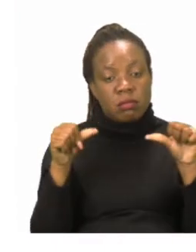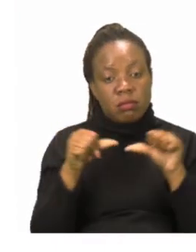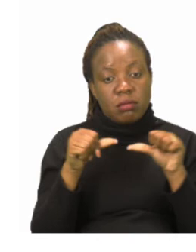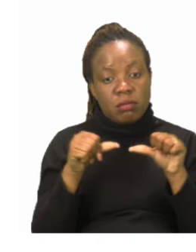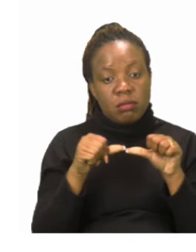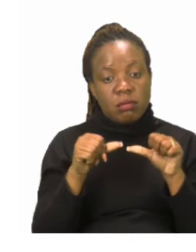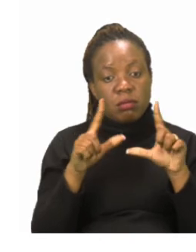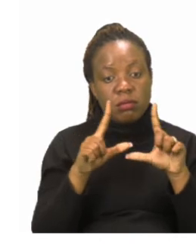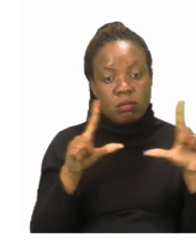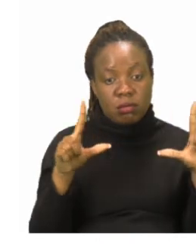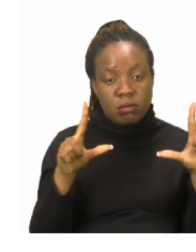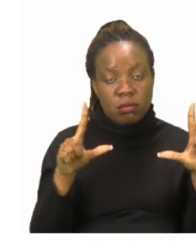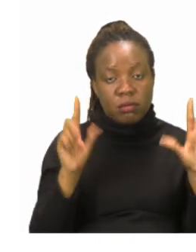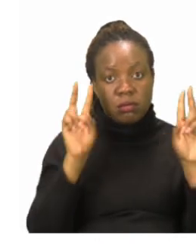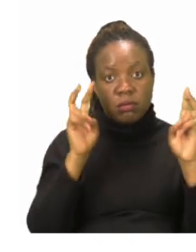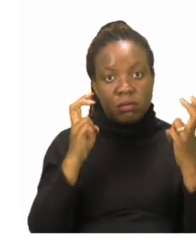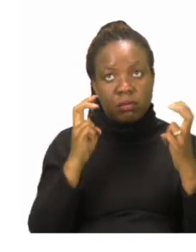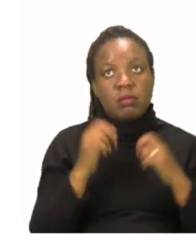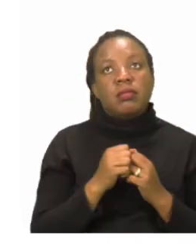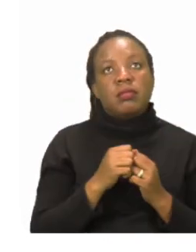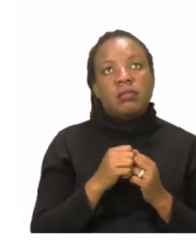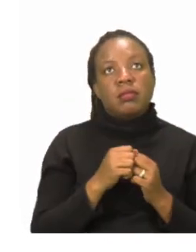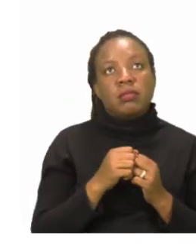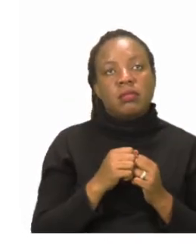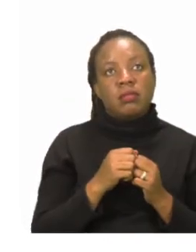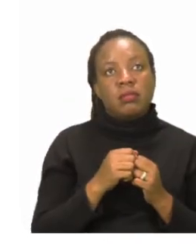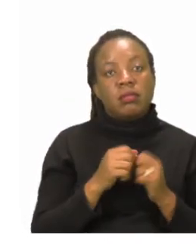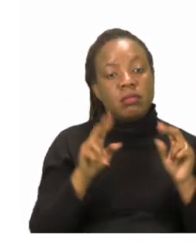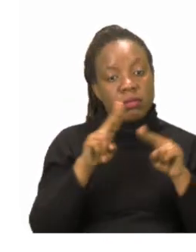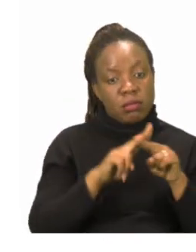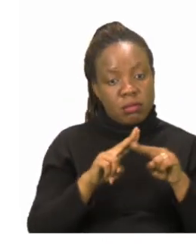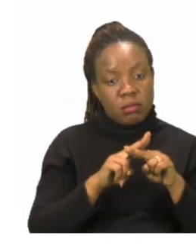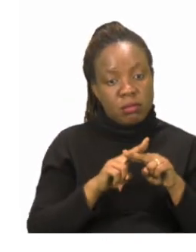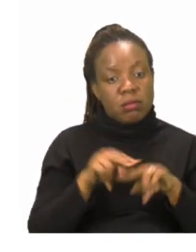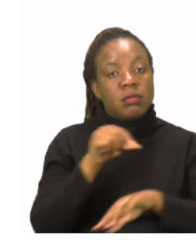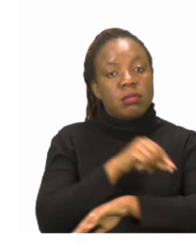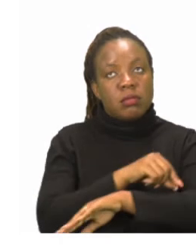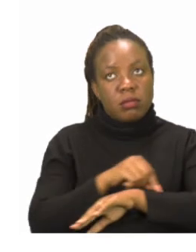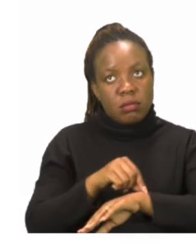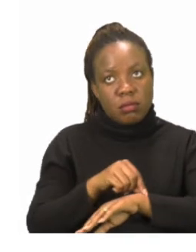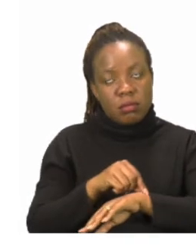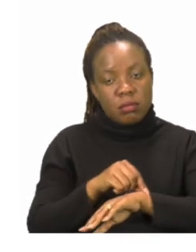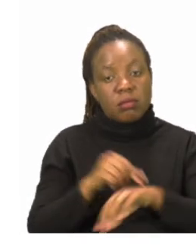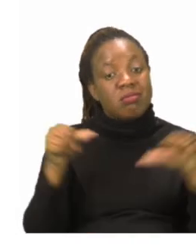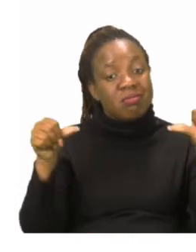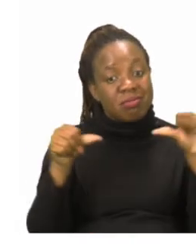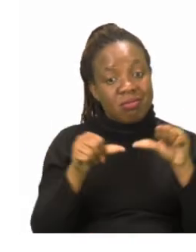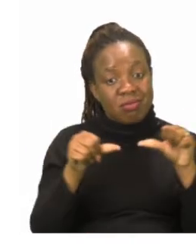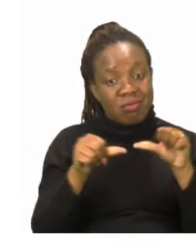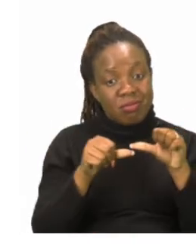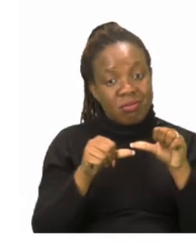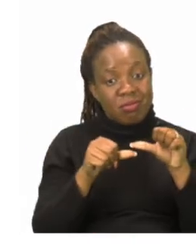is our topic. And it says, use a ruler to measure the following